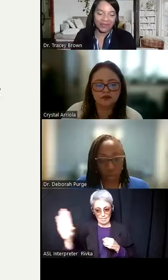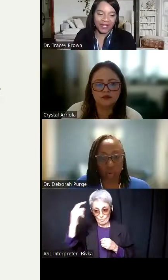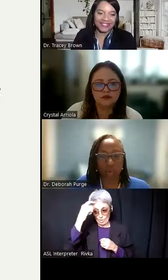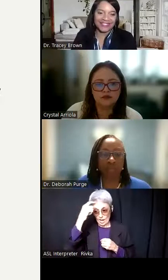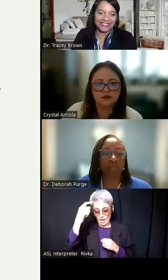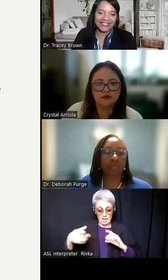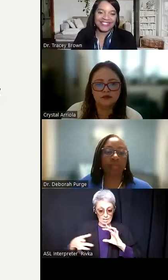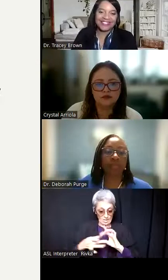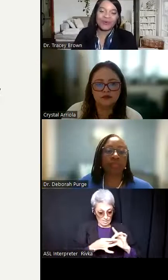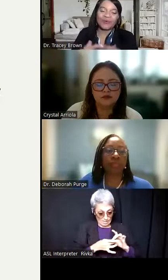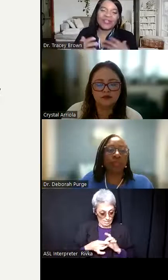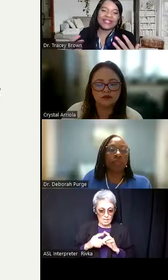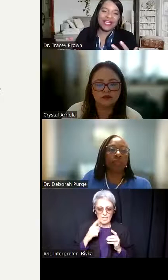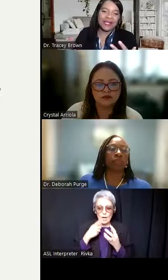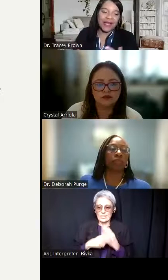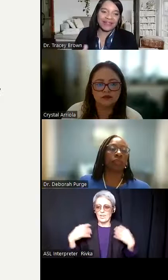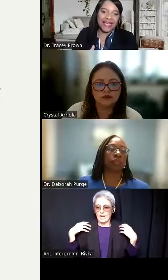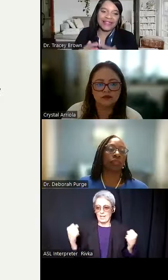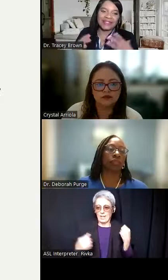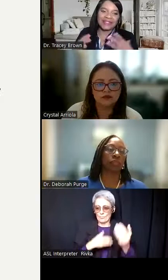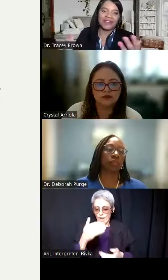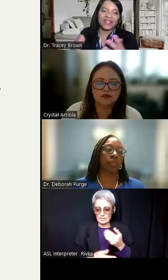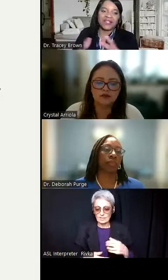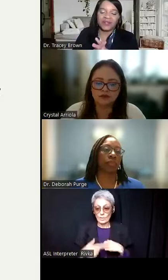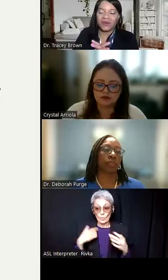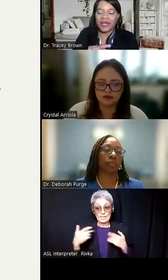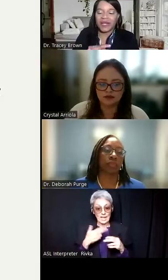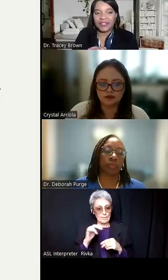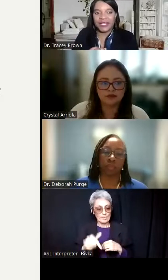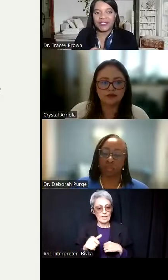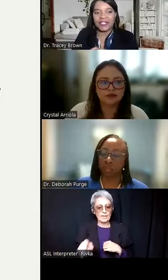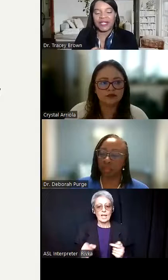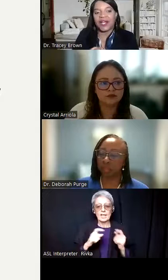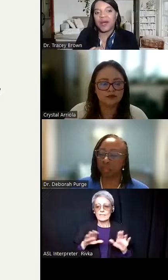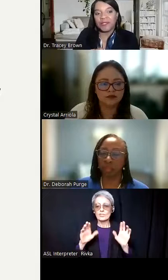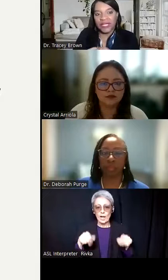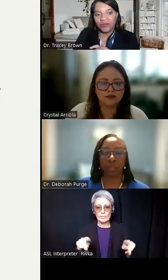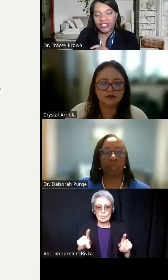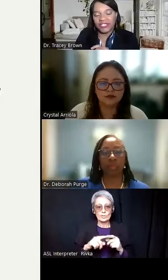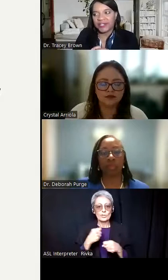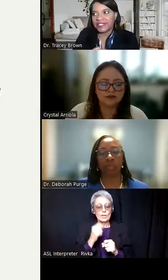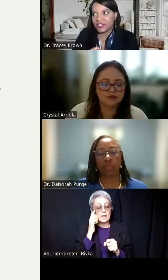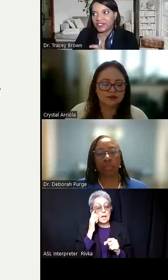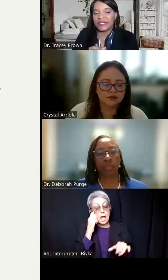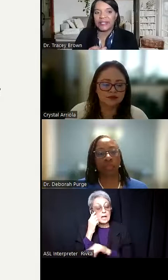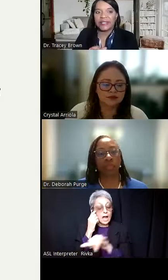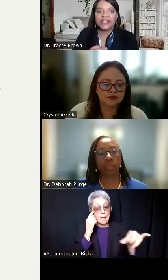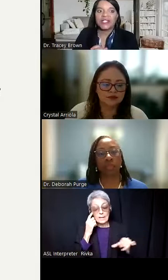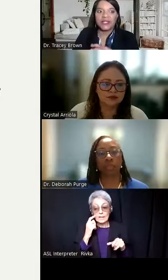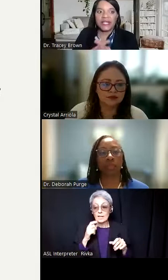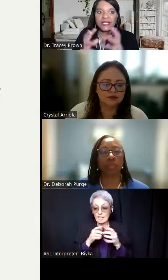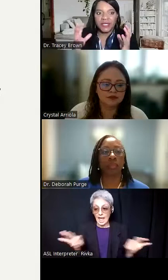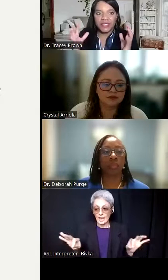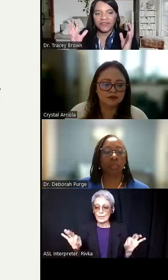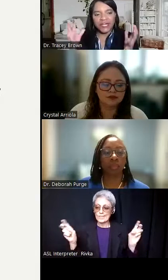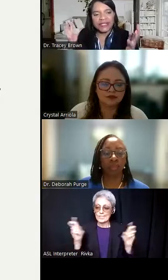healing process. So we're really excited about that. This has given us a great opportunity to create a common language in our district so